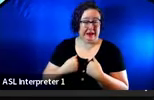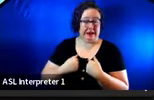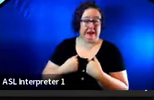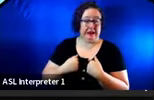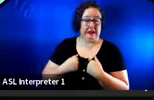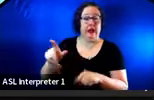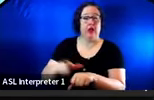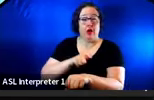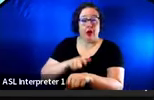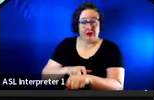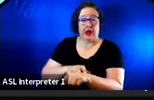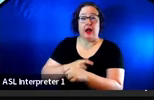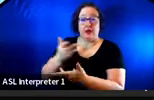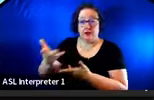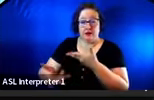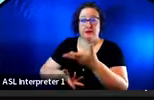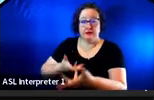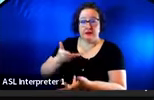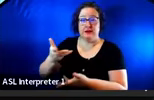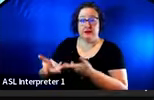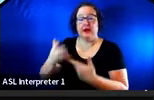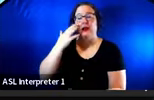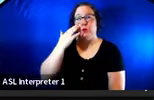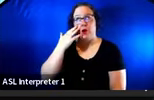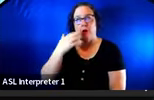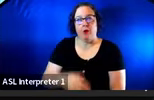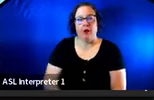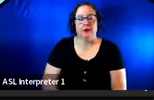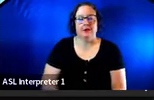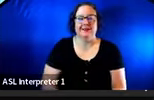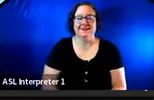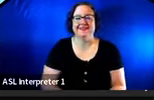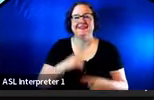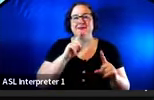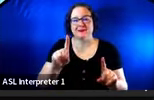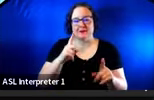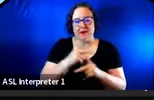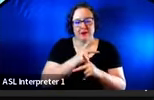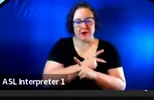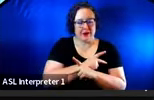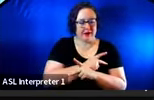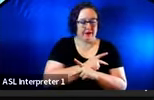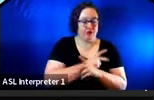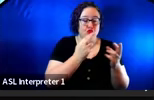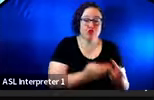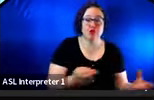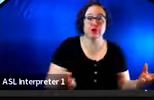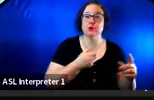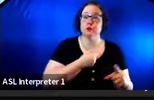a long time to kind of get through, right, Catherine? As we know. it's really about figuring the resources, figuring out the impact, figuring